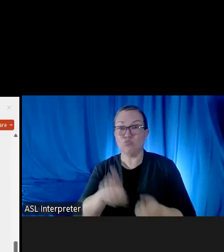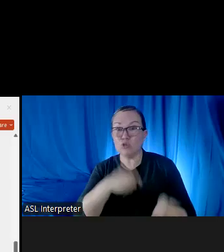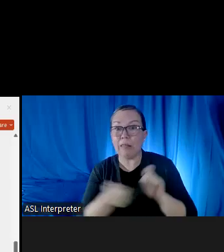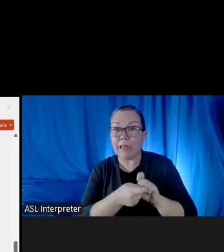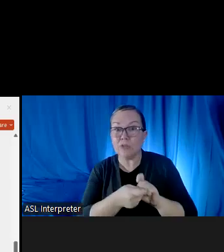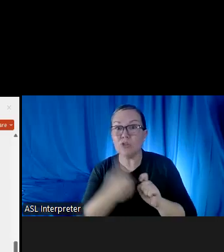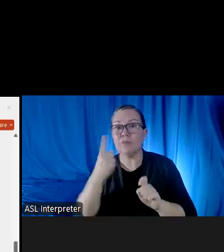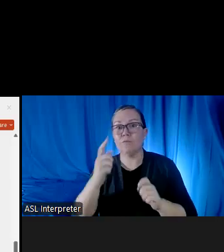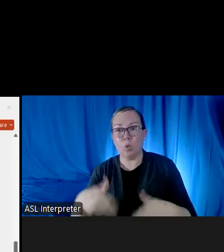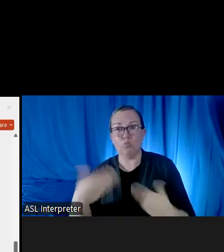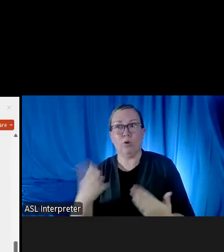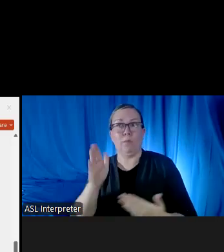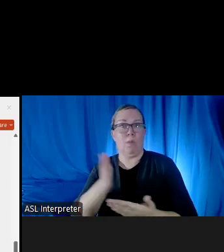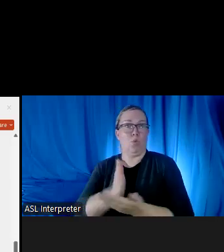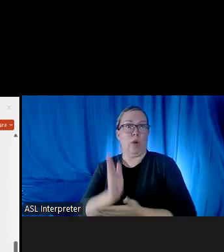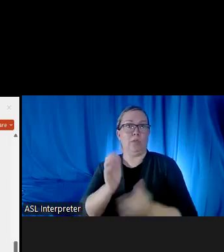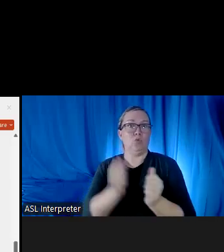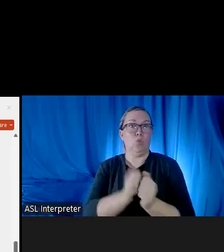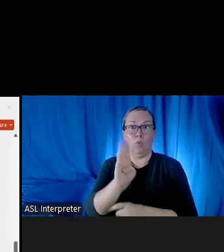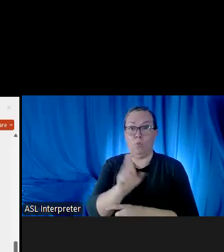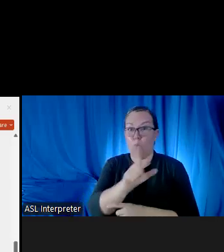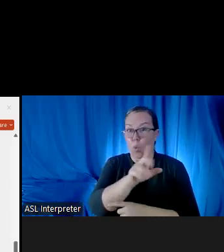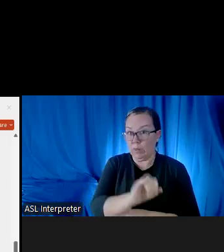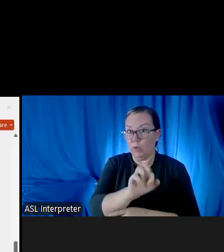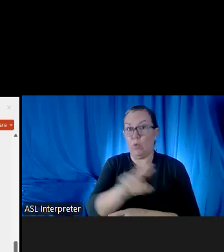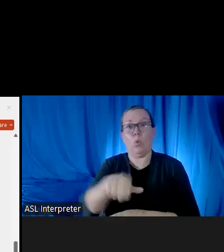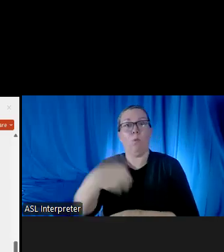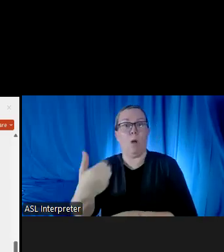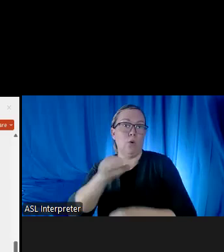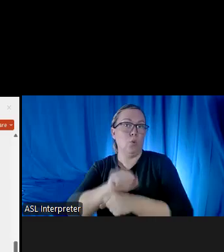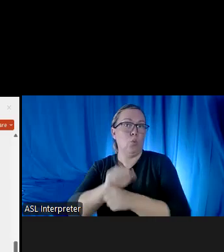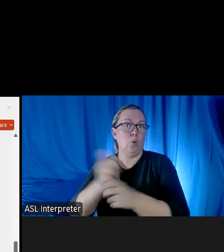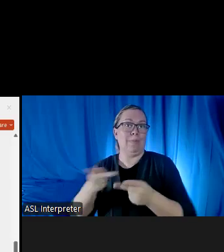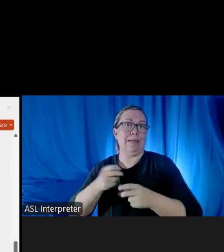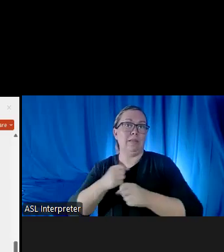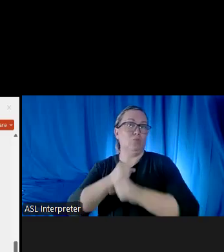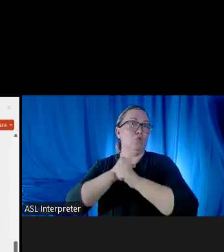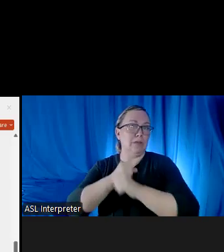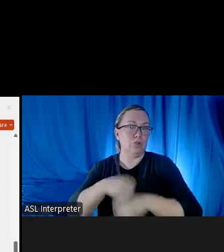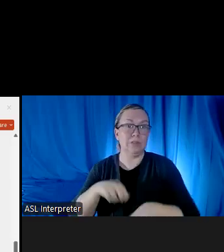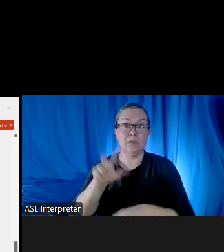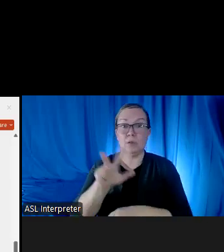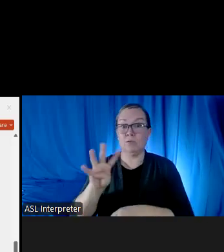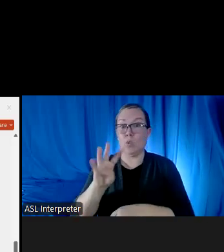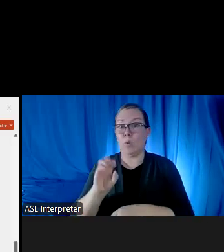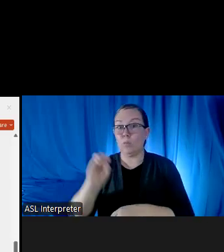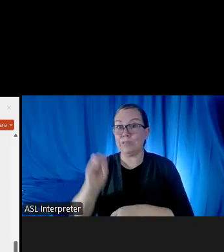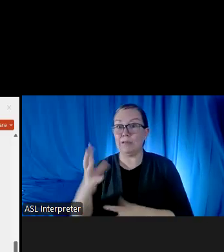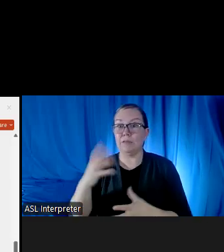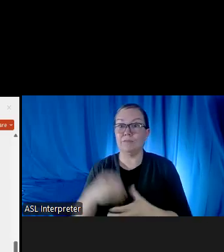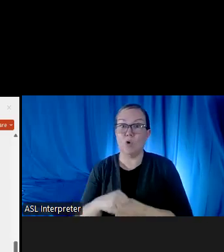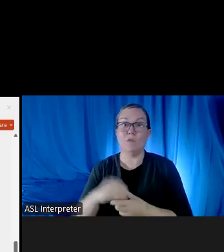invoking rights, whether under BOLI or other workplace protection statutes, 34% involve sex or